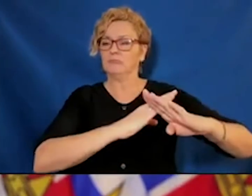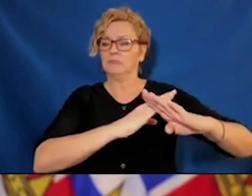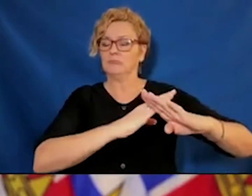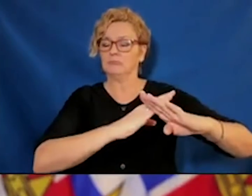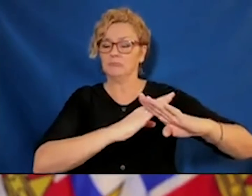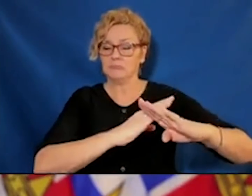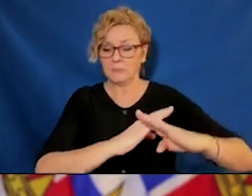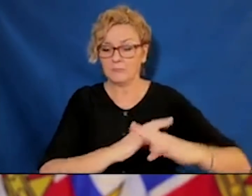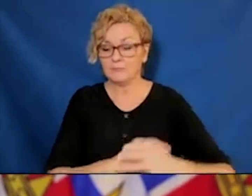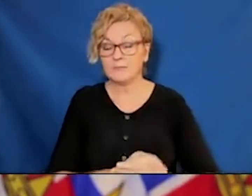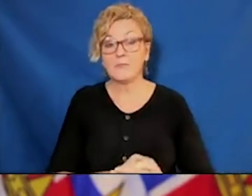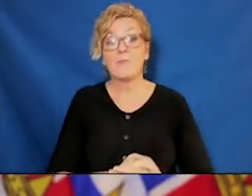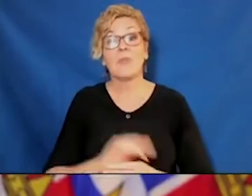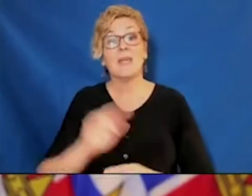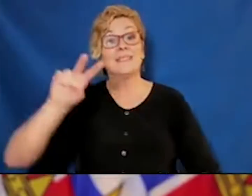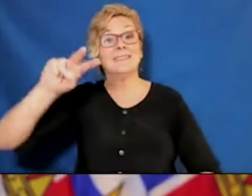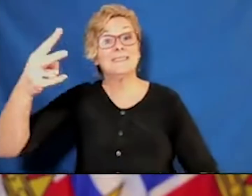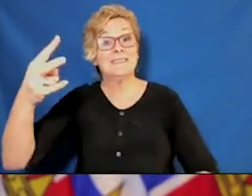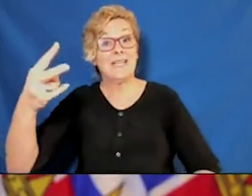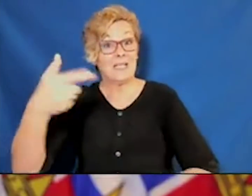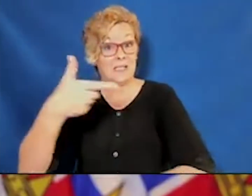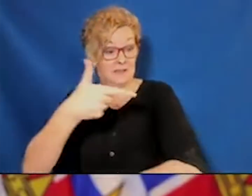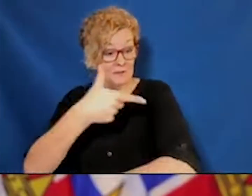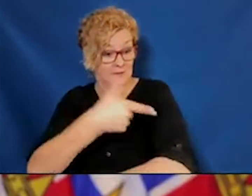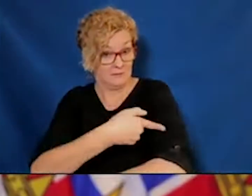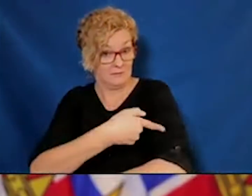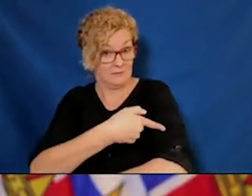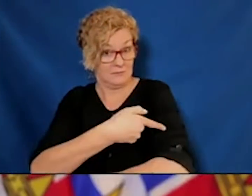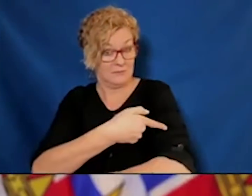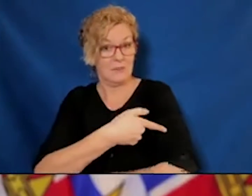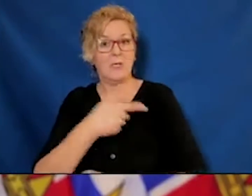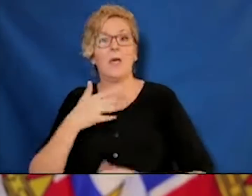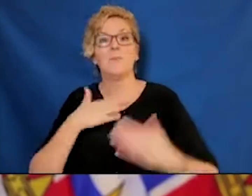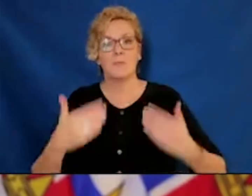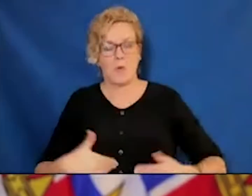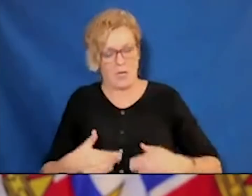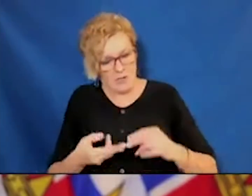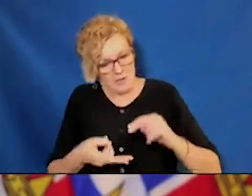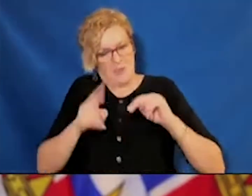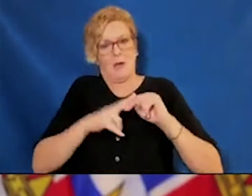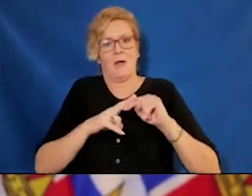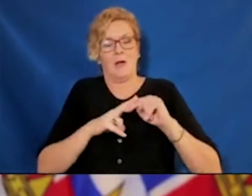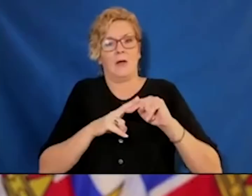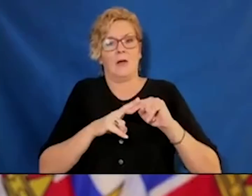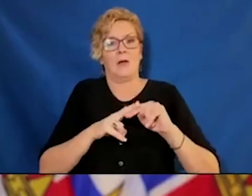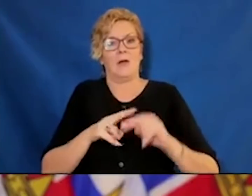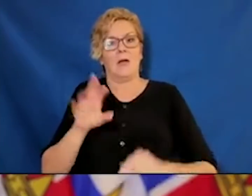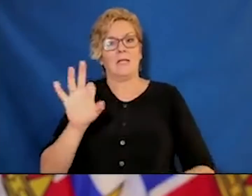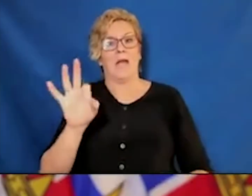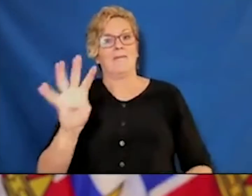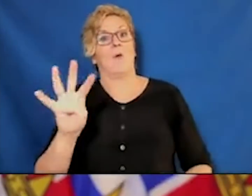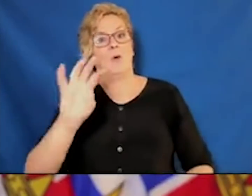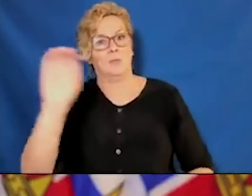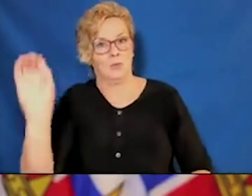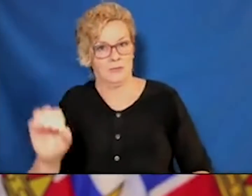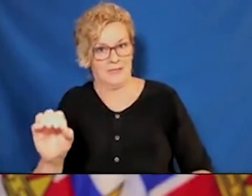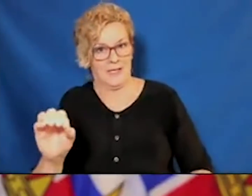to 94.8% for the Pfizer-BioNTech vaccine, and went from 92.1%